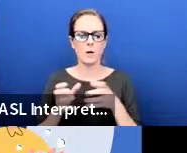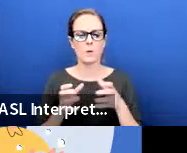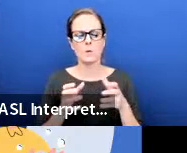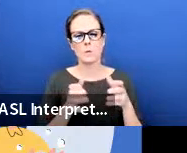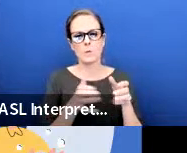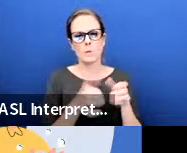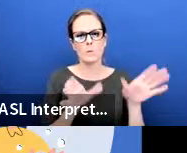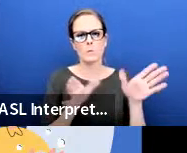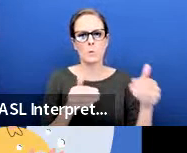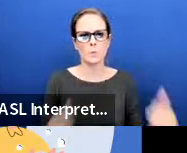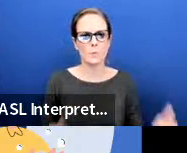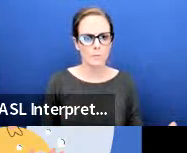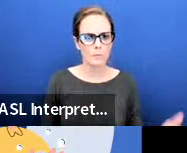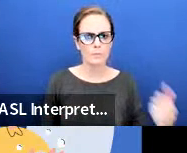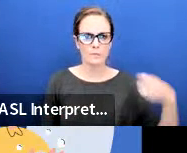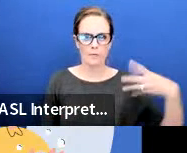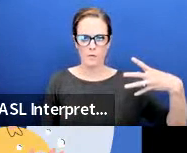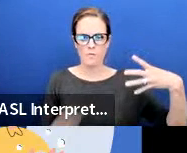4 goals, and